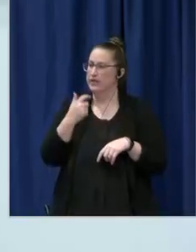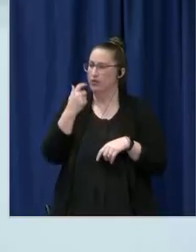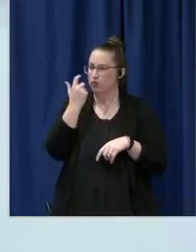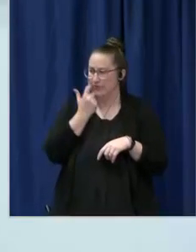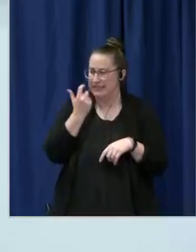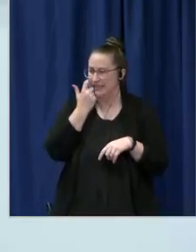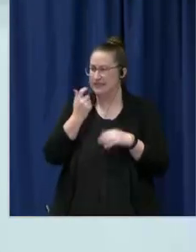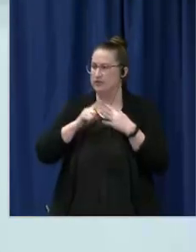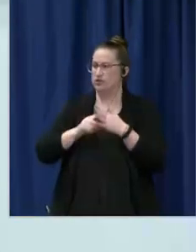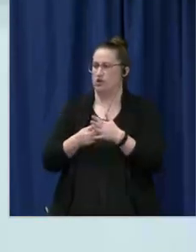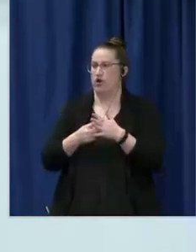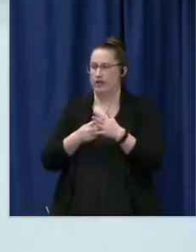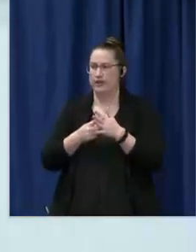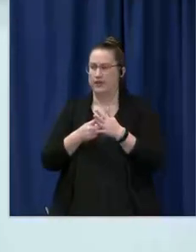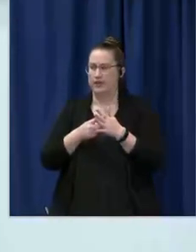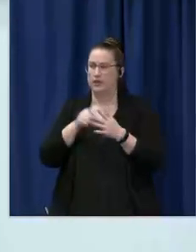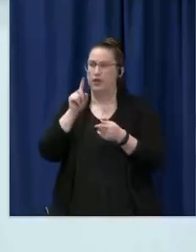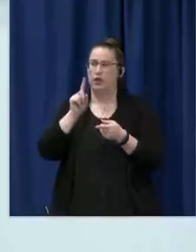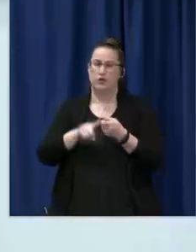only recently started to